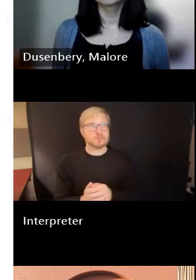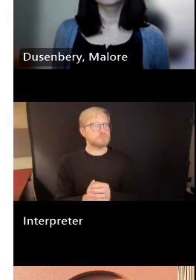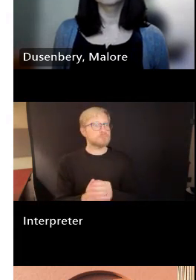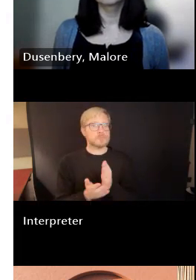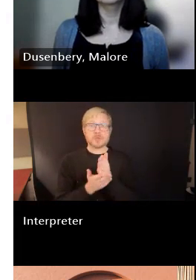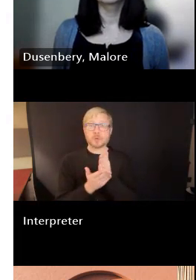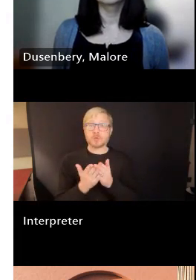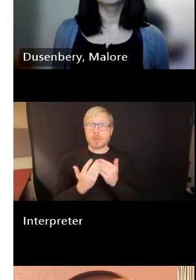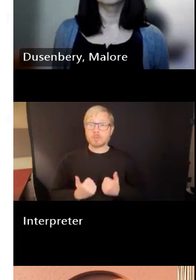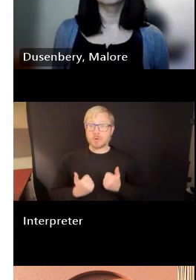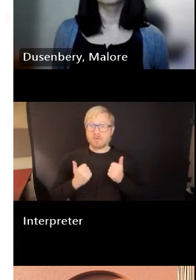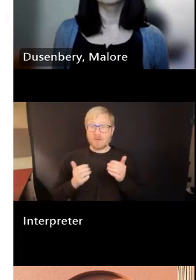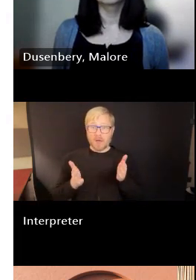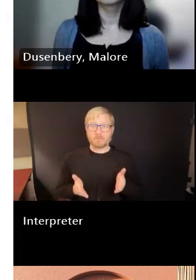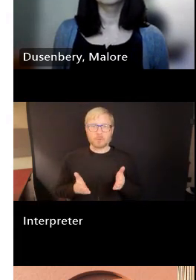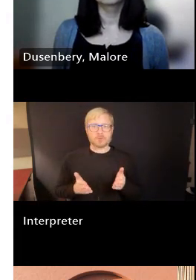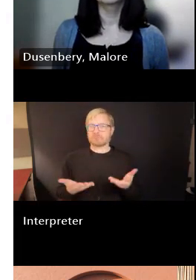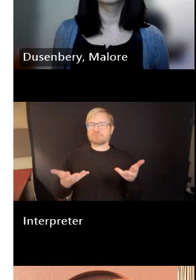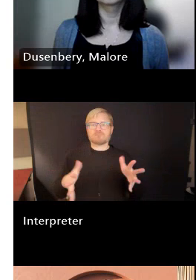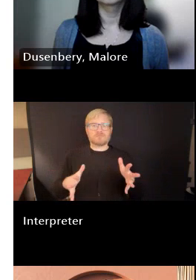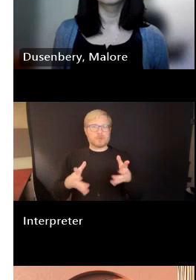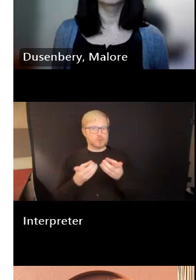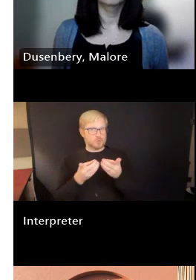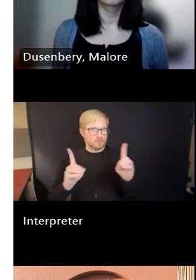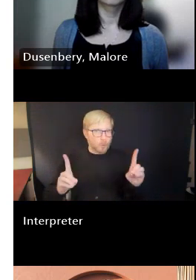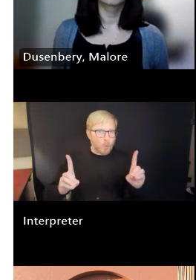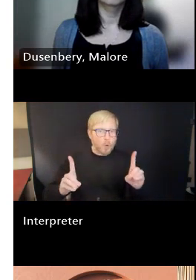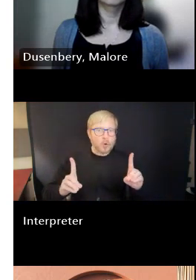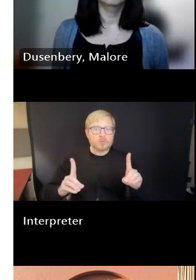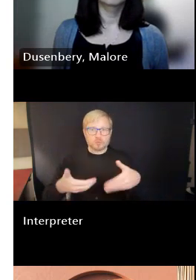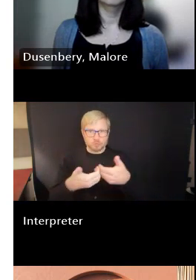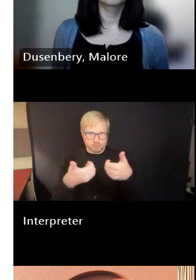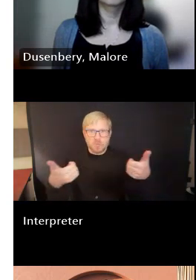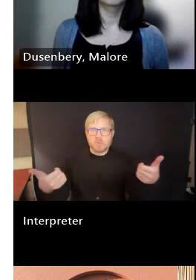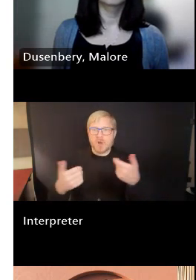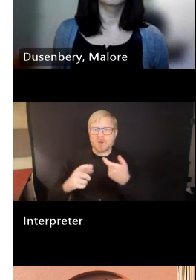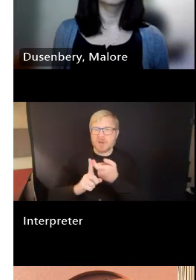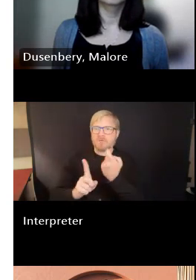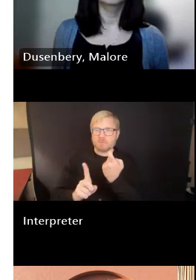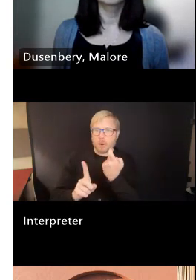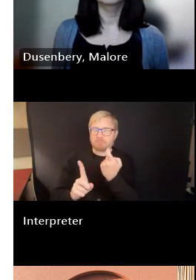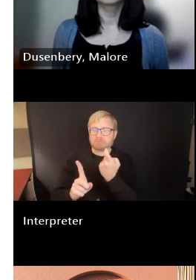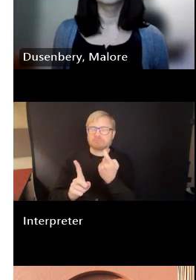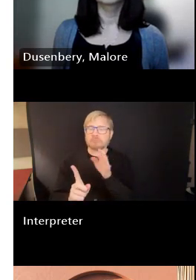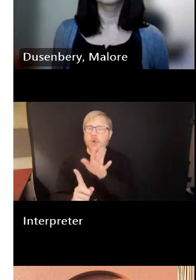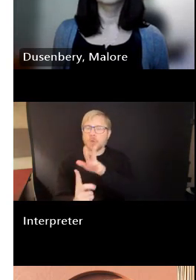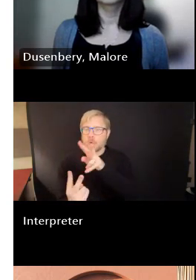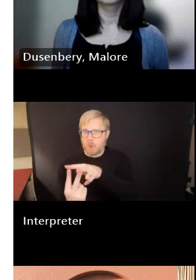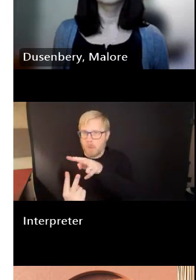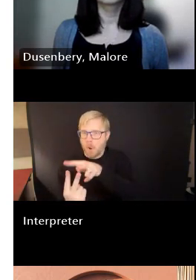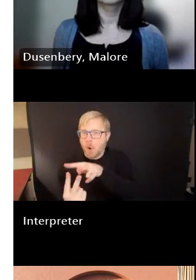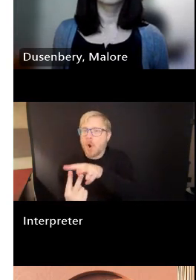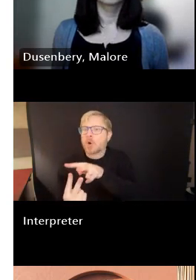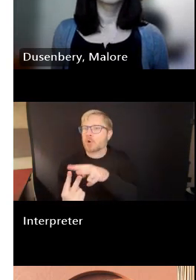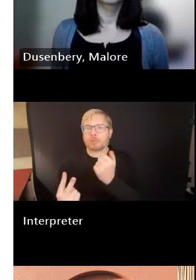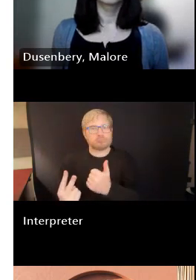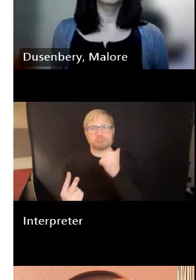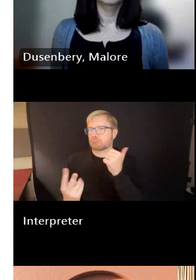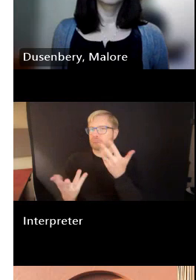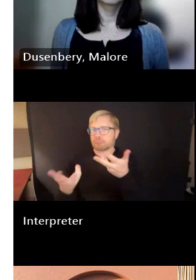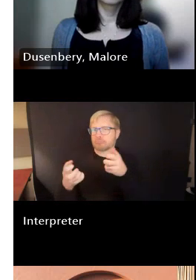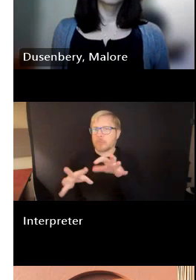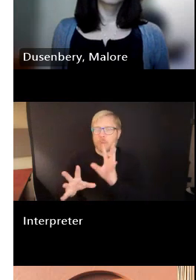partner. I mentioned the disbelief that the partner would engage. And then also for several survivors that we talked